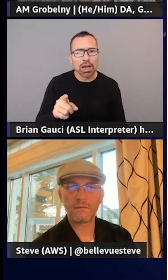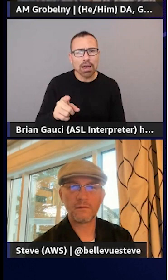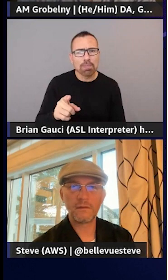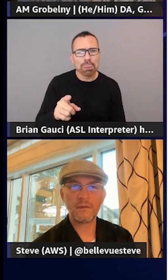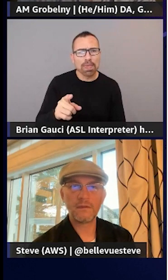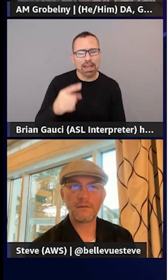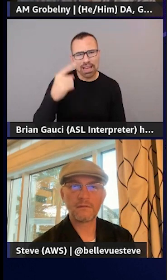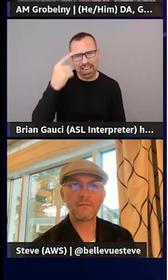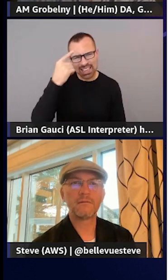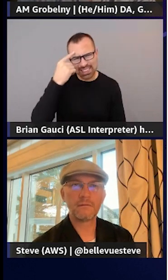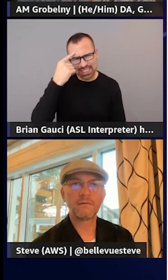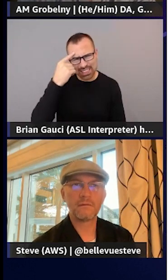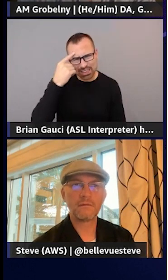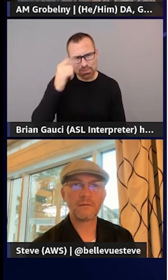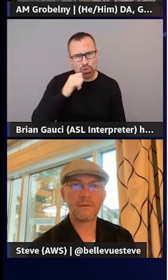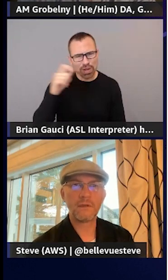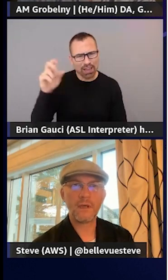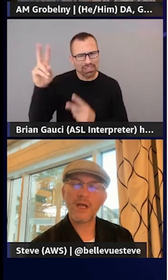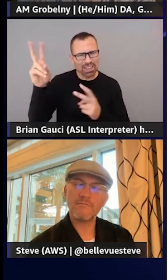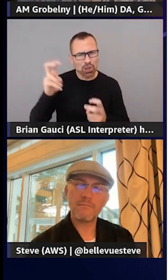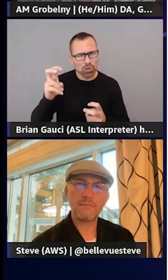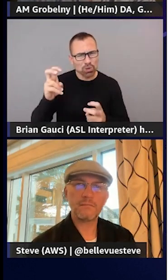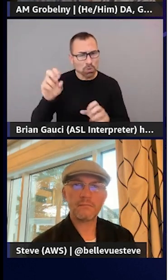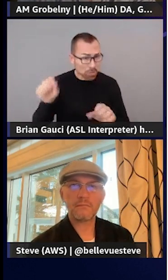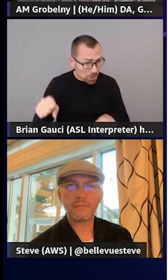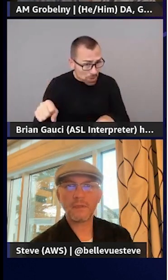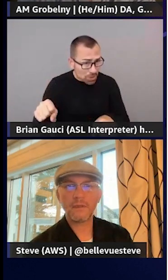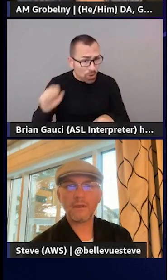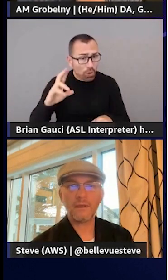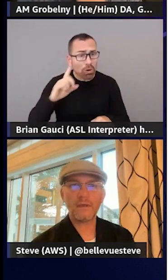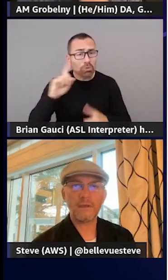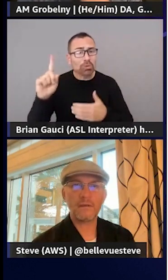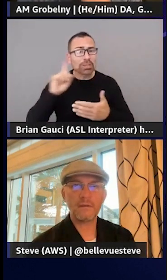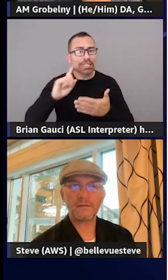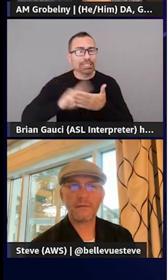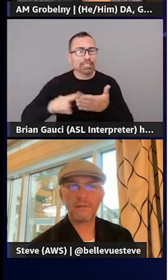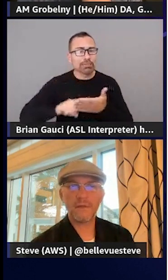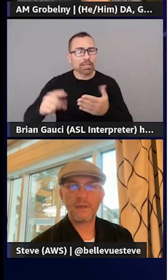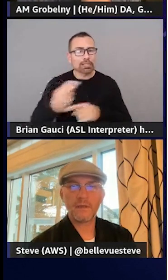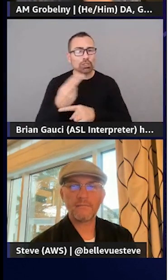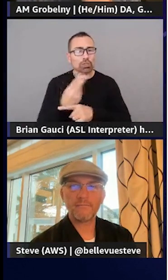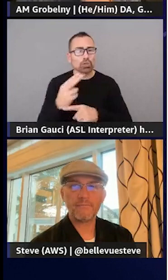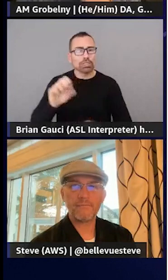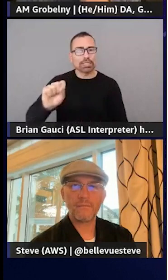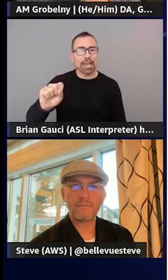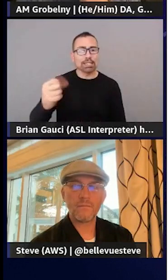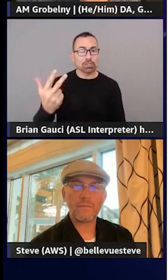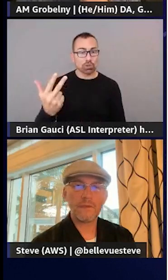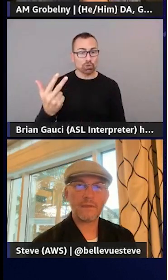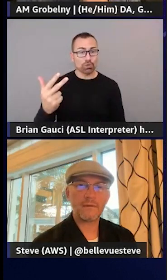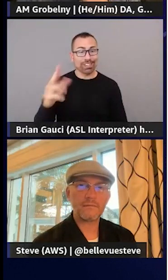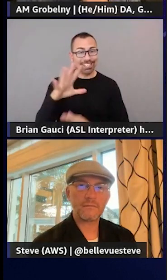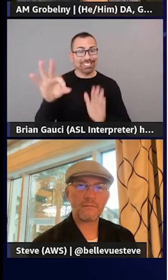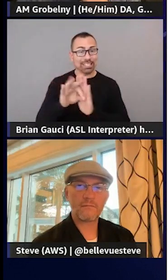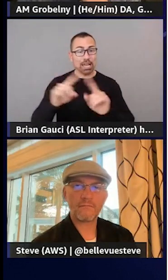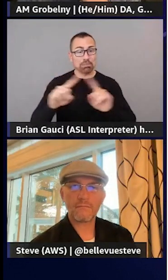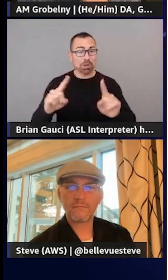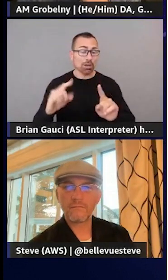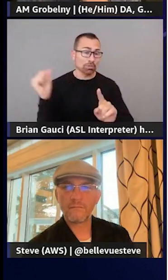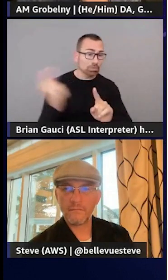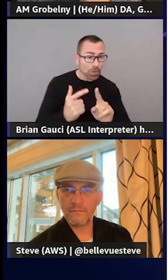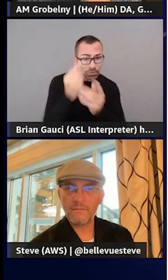have to download this. We could, or we could inspect it with S3 select is what it told us. But I'm pretty sure all the data just looks like this.